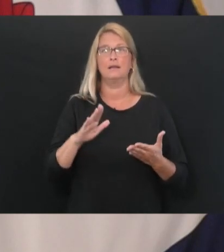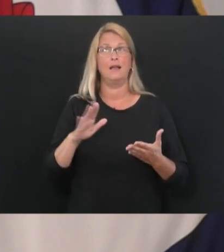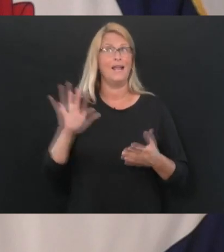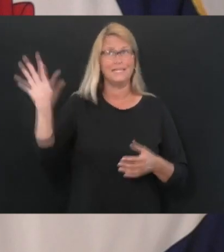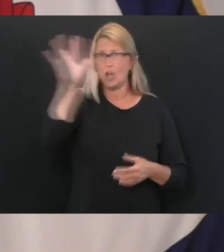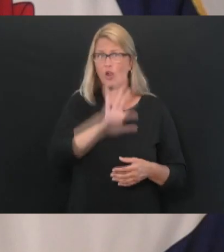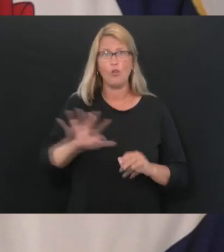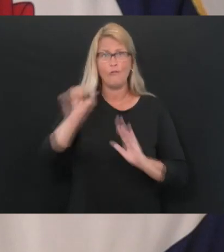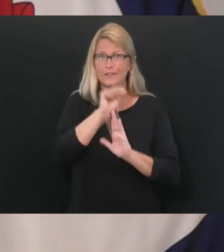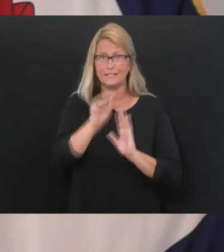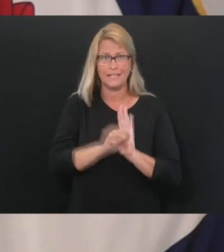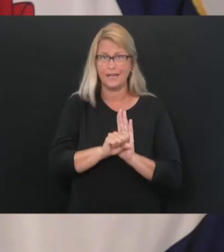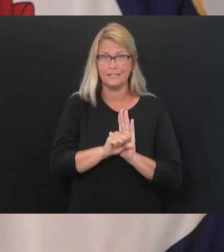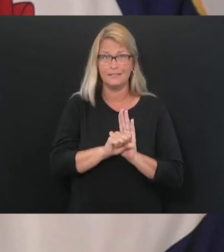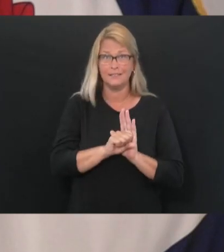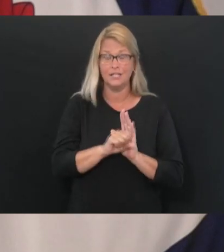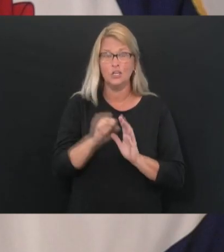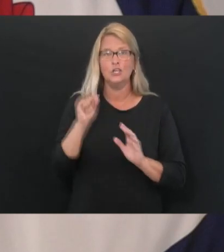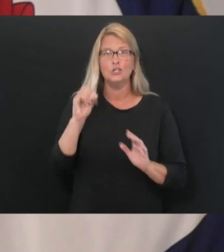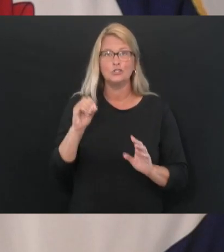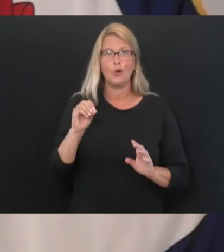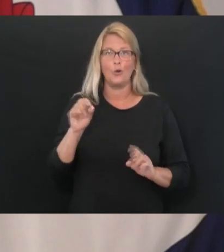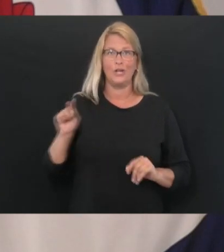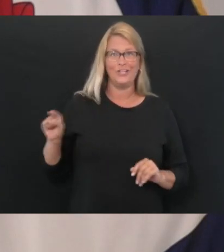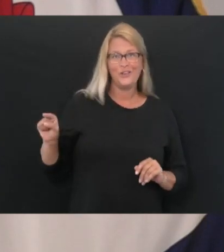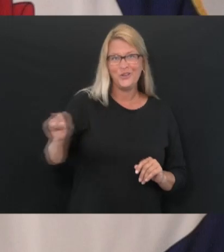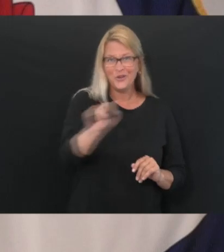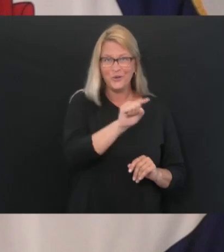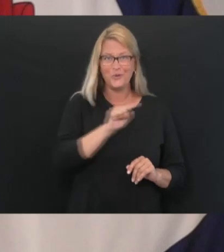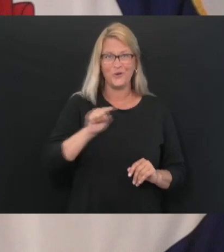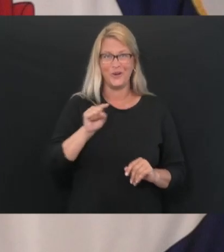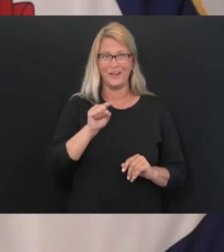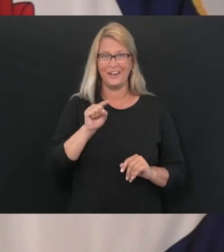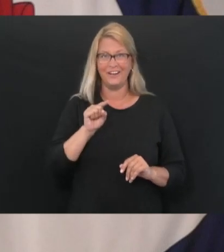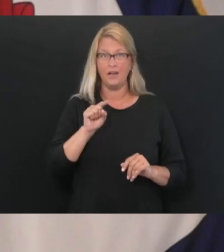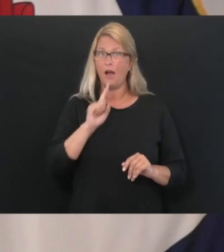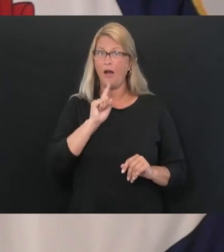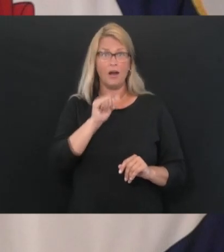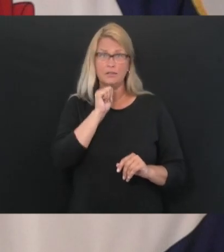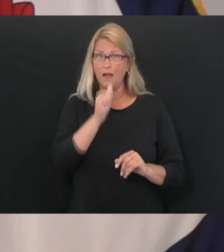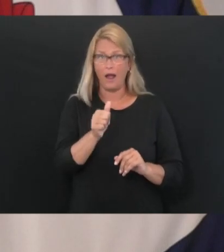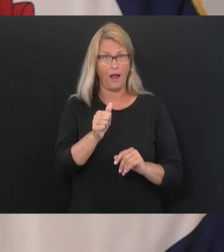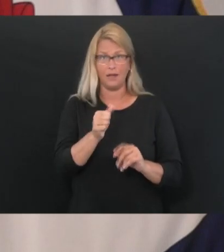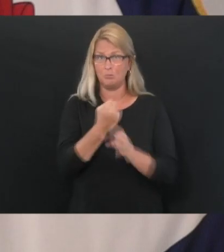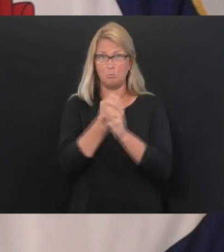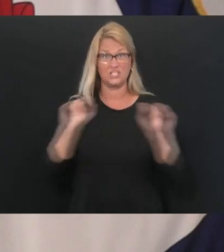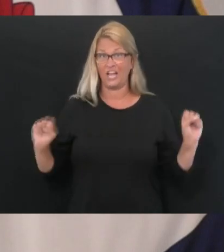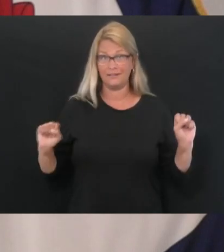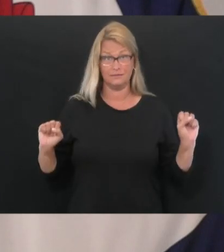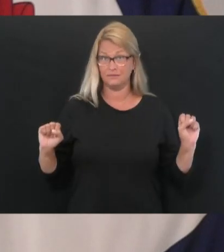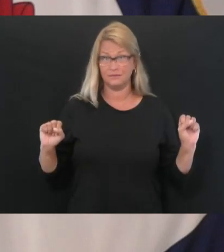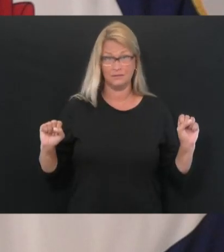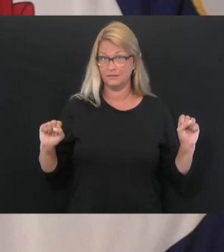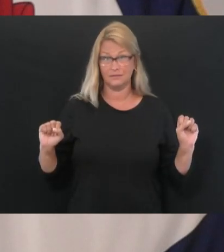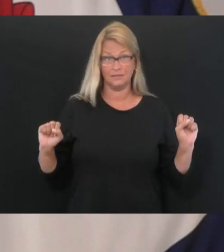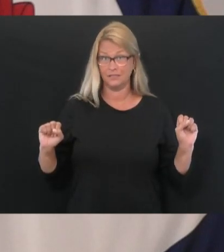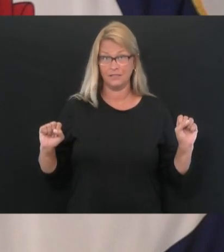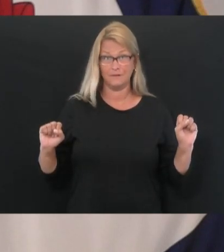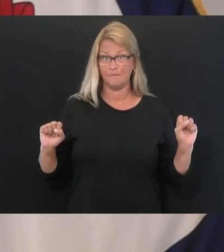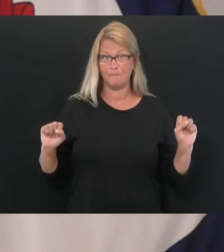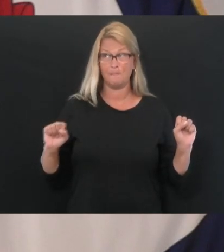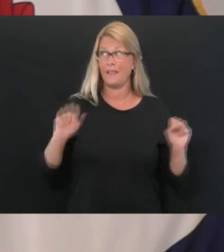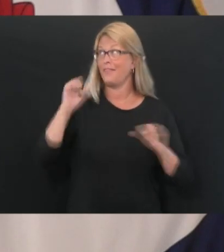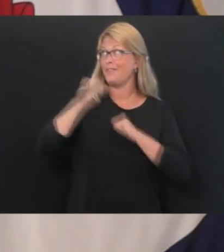everywhere. Absolutely, West Virginia, you are not protected. You are not protected by your